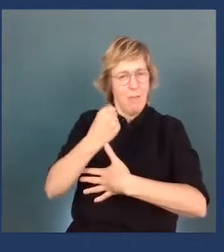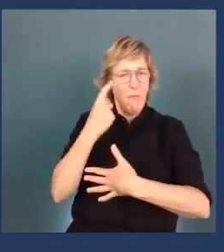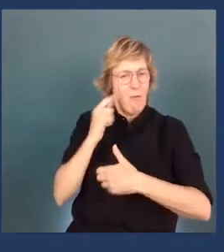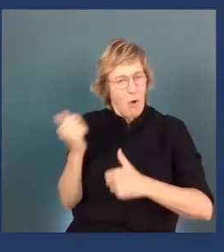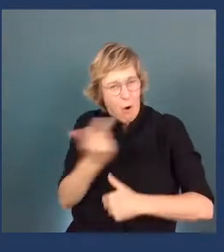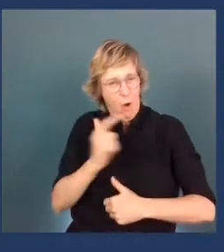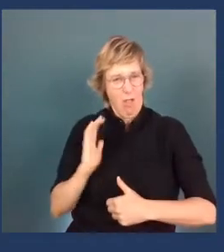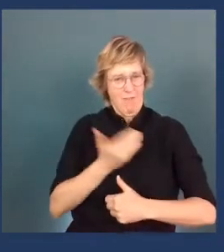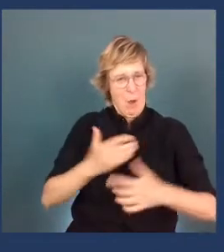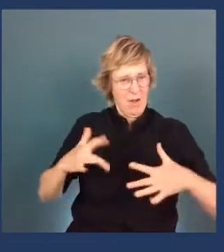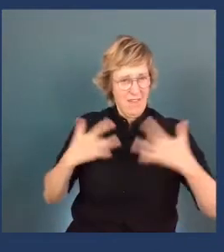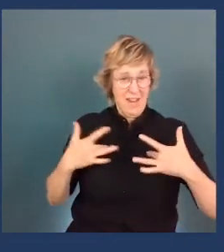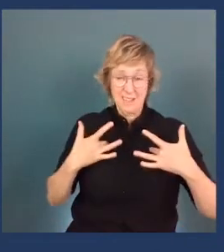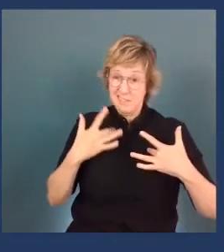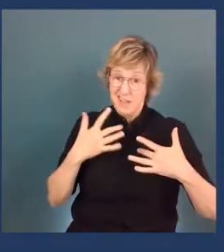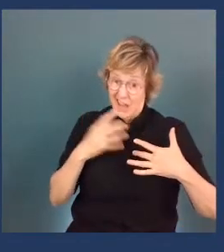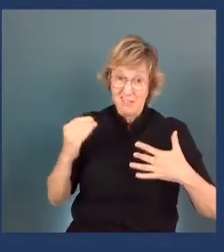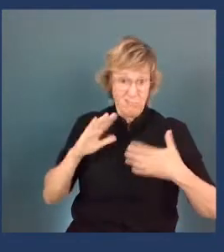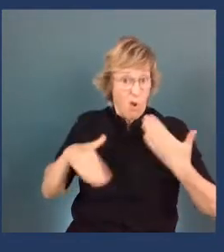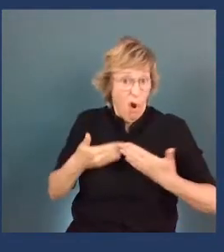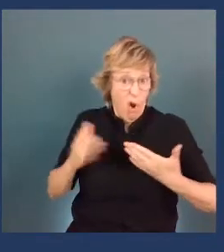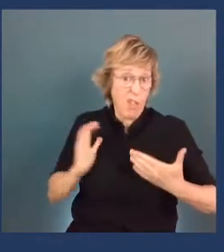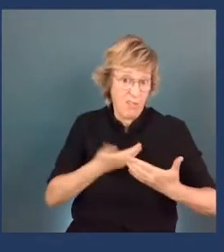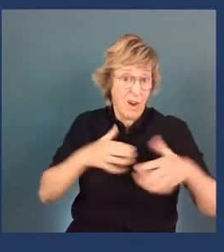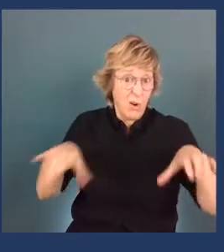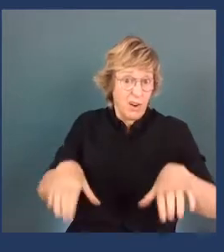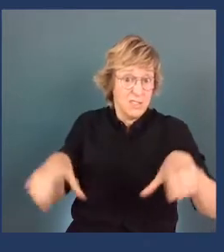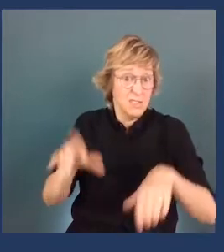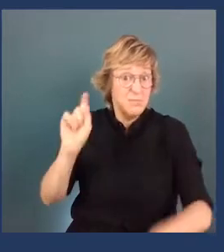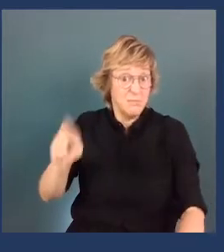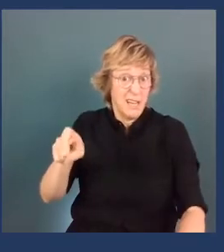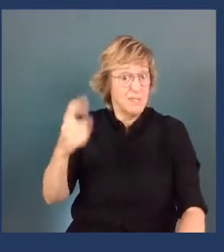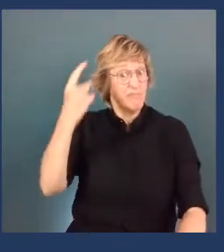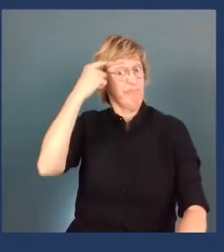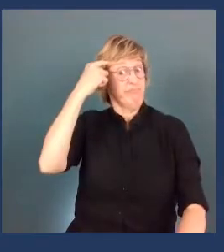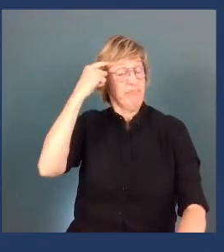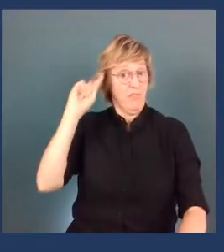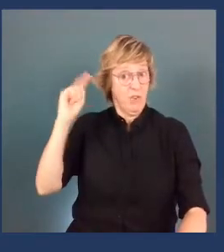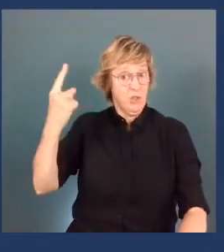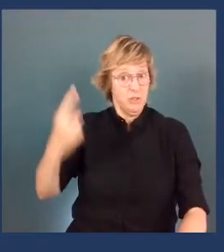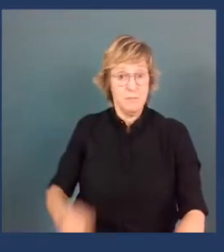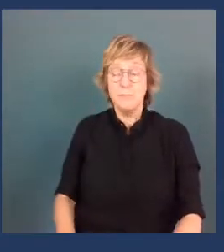all of our events and in everything that we do. Let's talk about change.